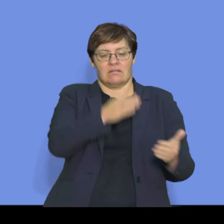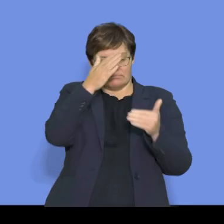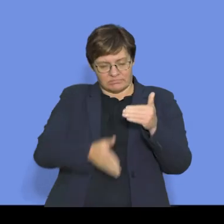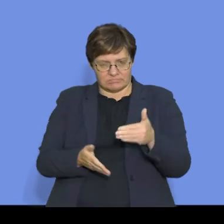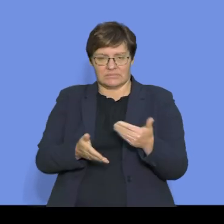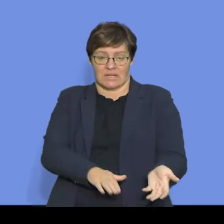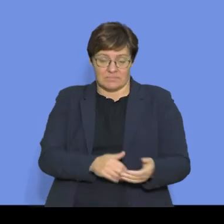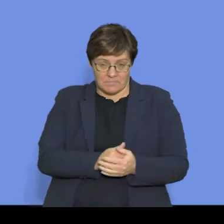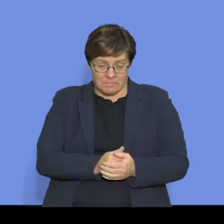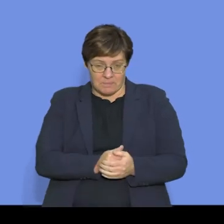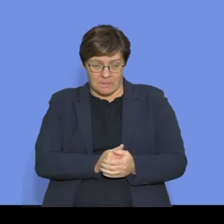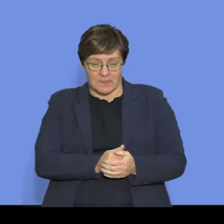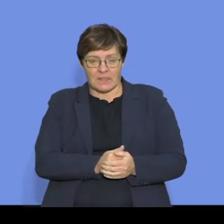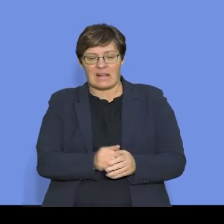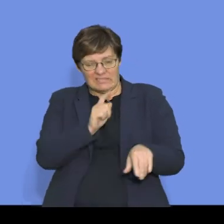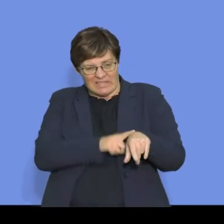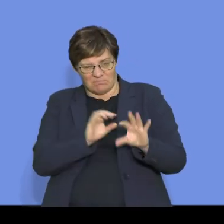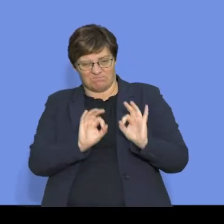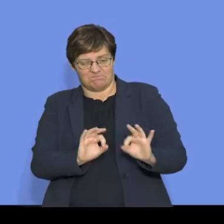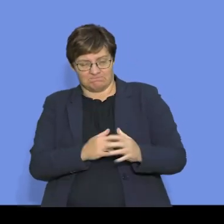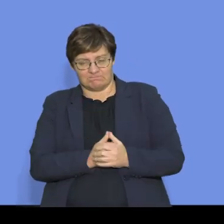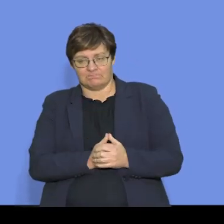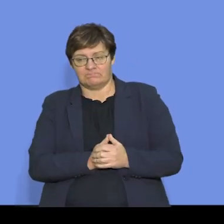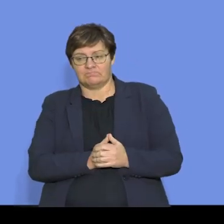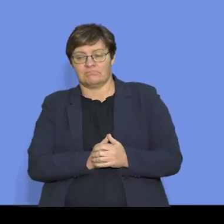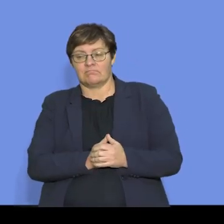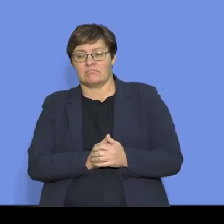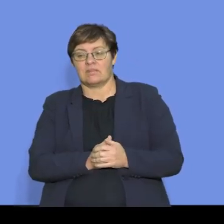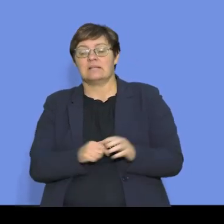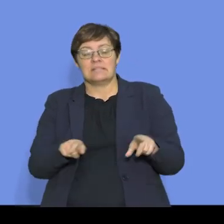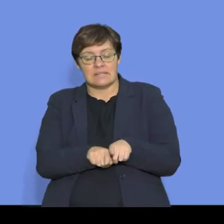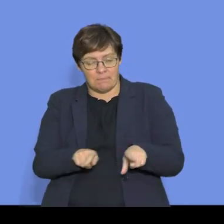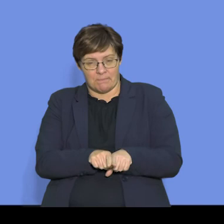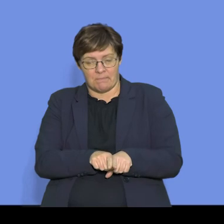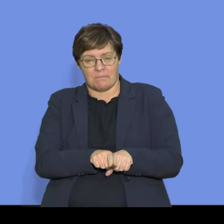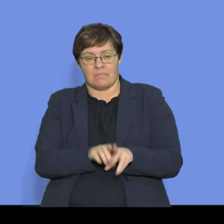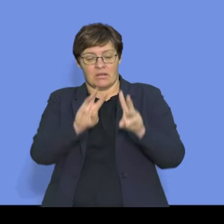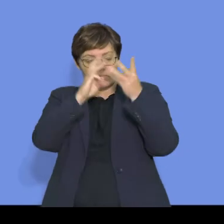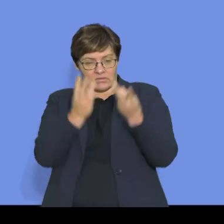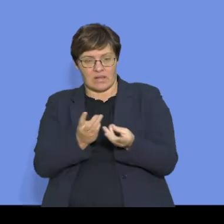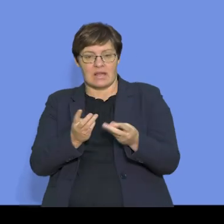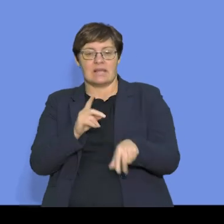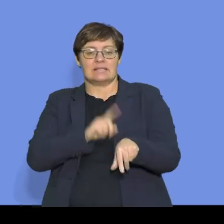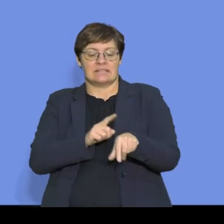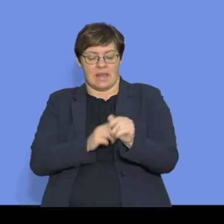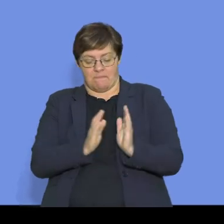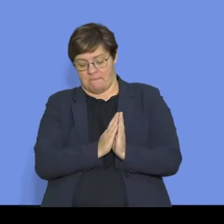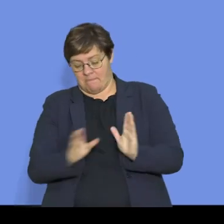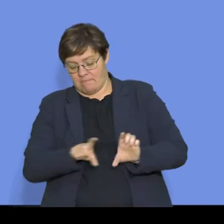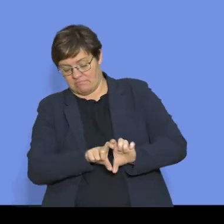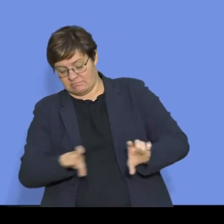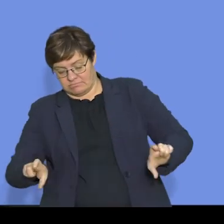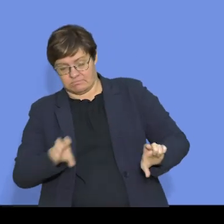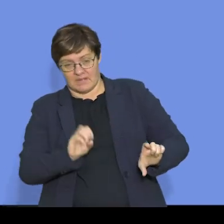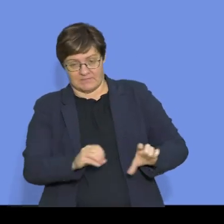became extinct at a particular time. So it's also got the geological time